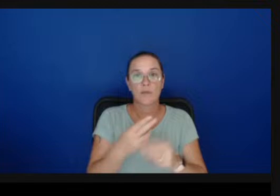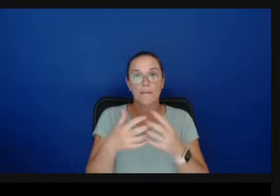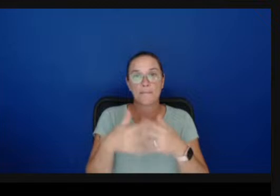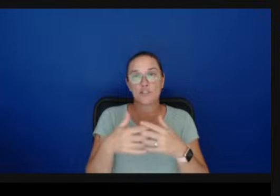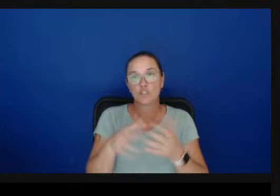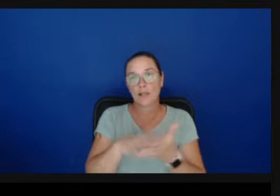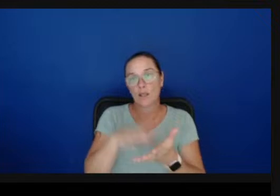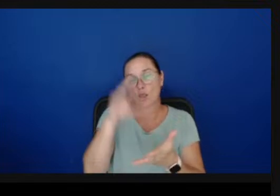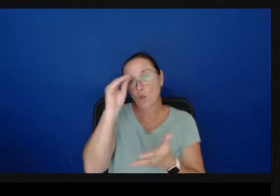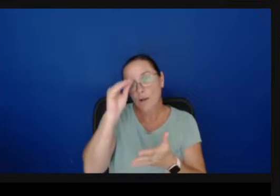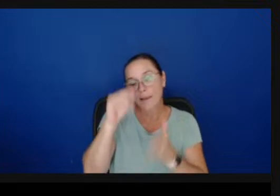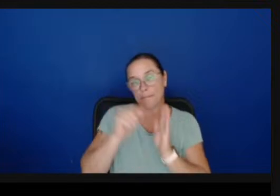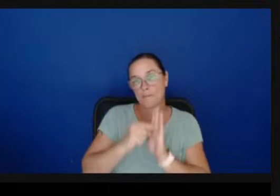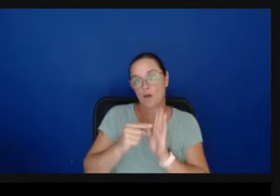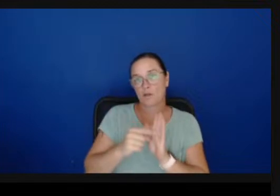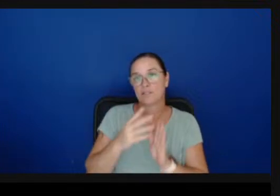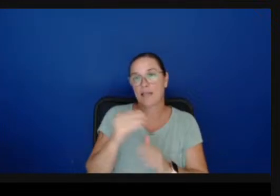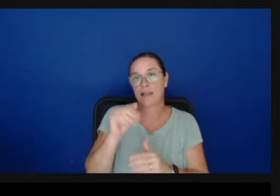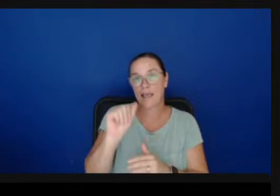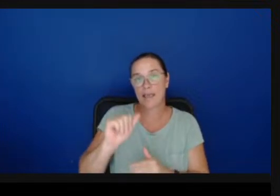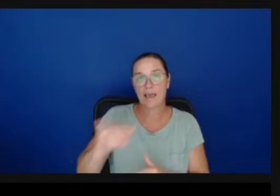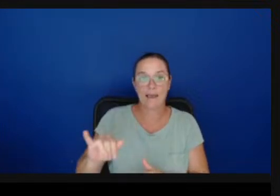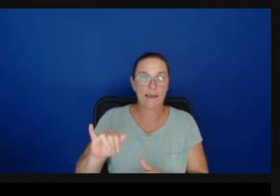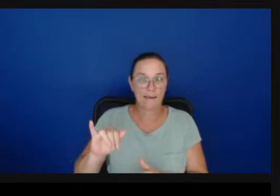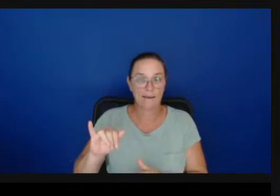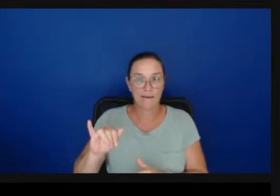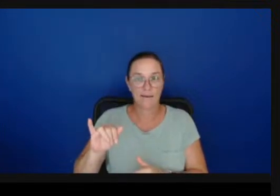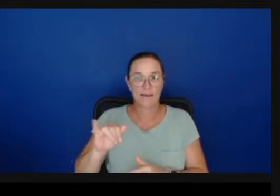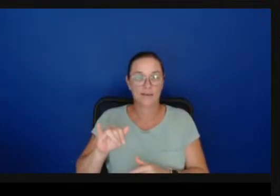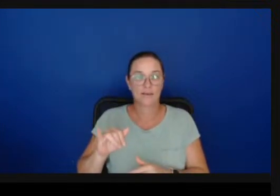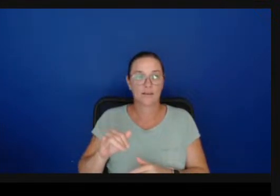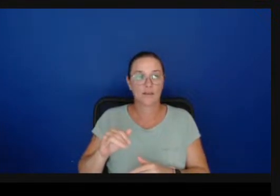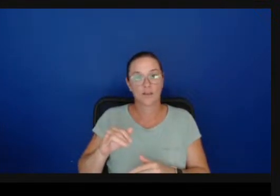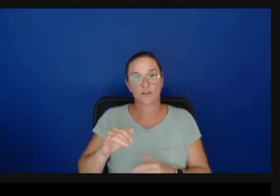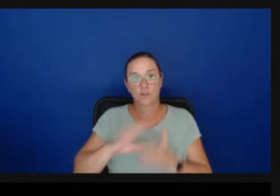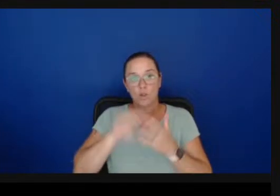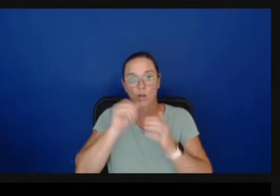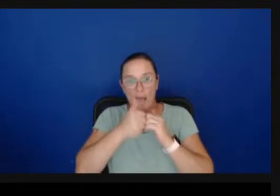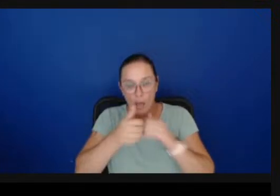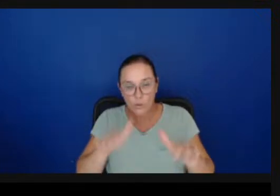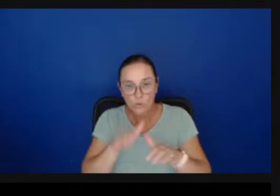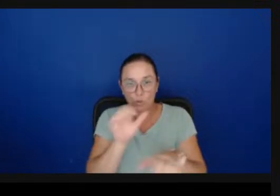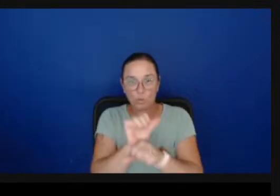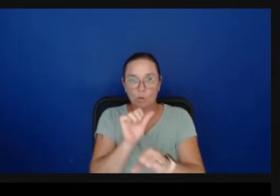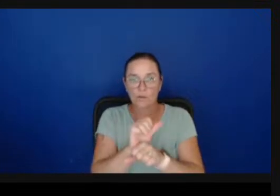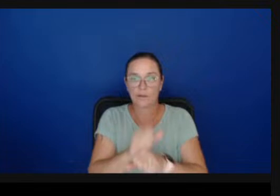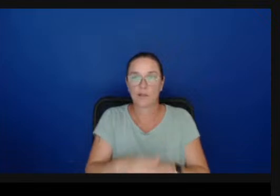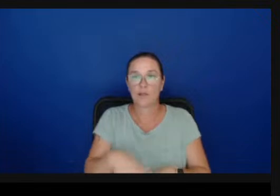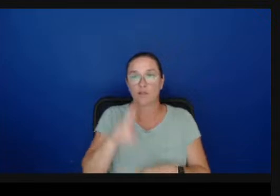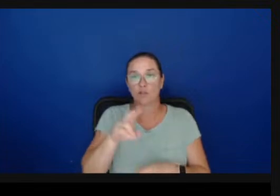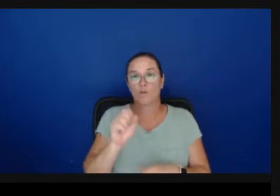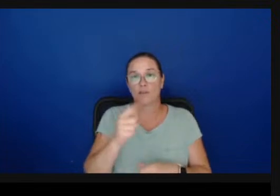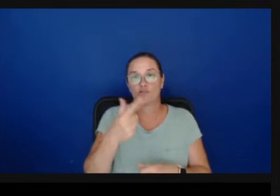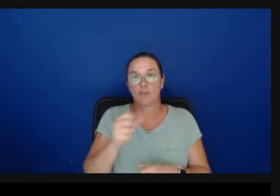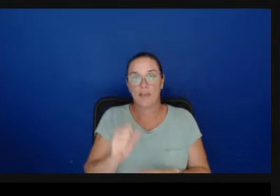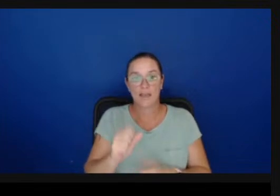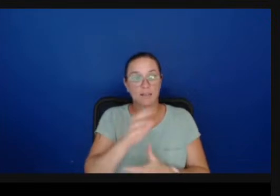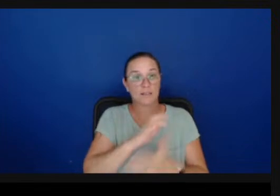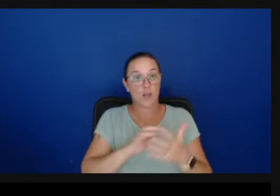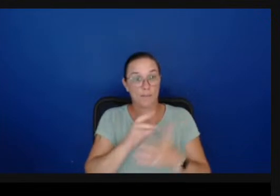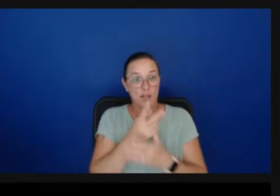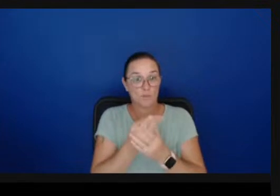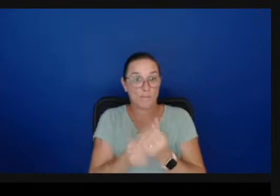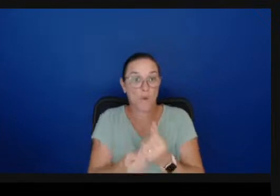learning and AI to look at your data as well. And so the USGS is actually using a combination of both there. They're